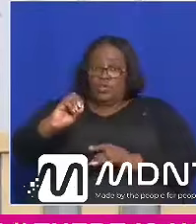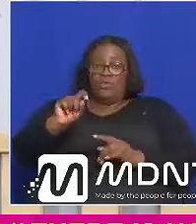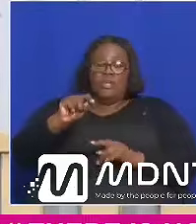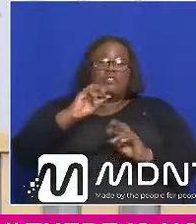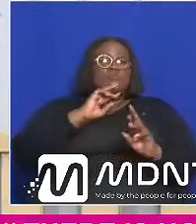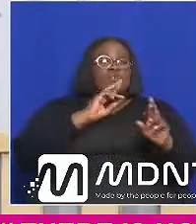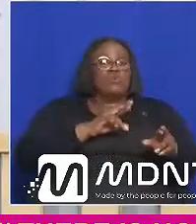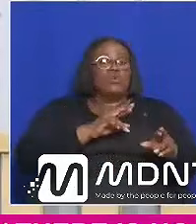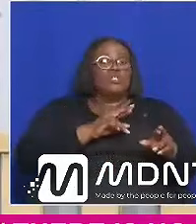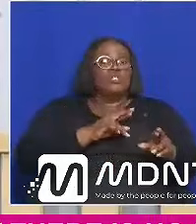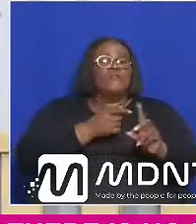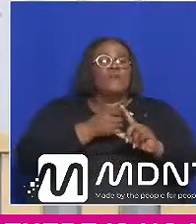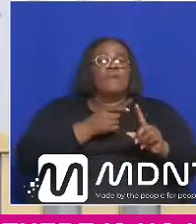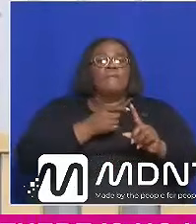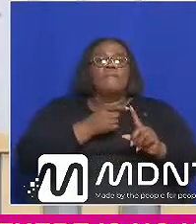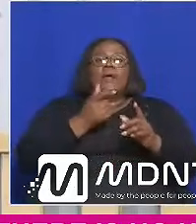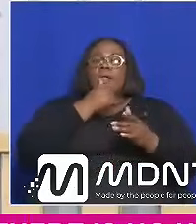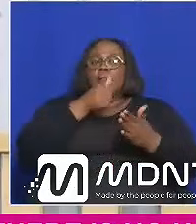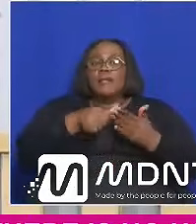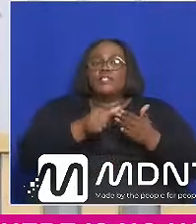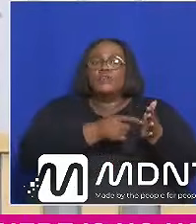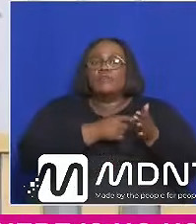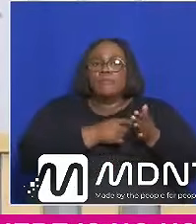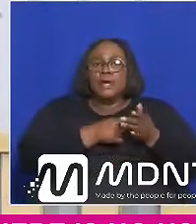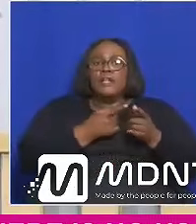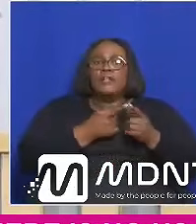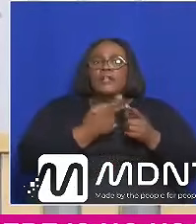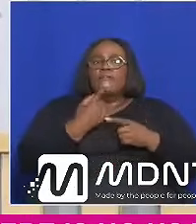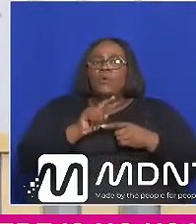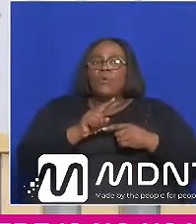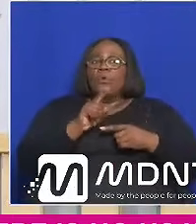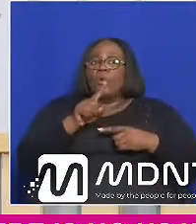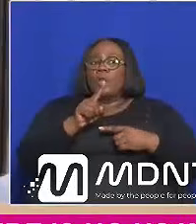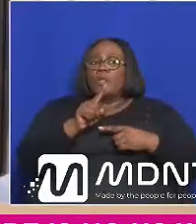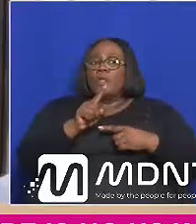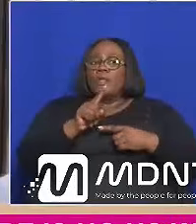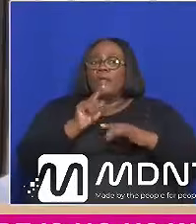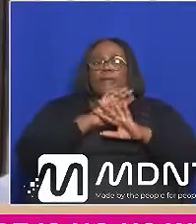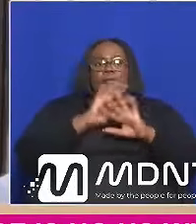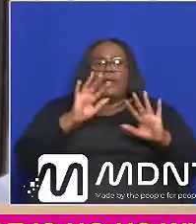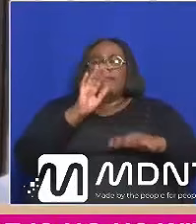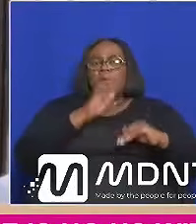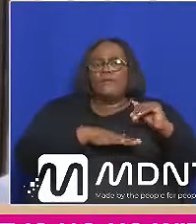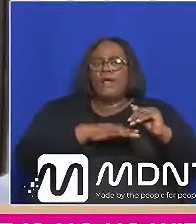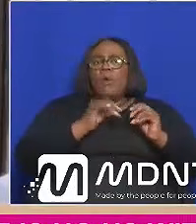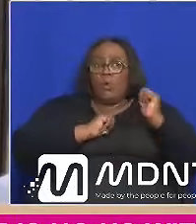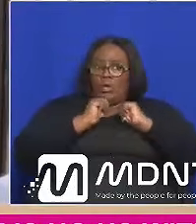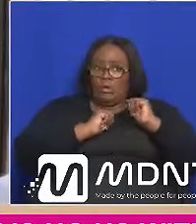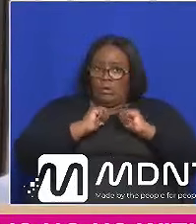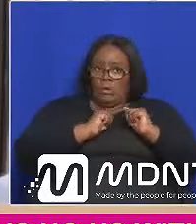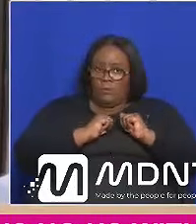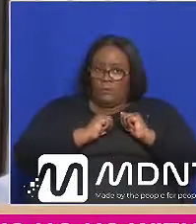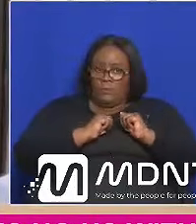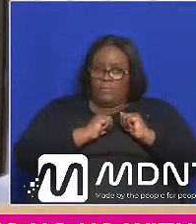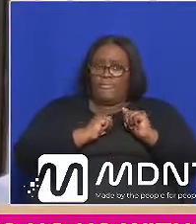for non-performance, what charge in this charge sheet do you suggest that letter impacts and